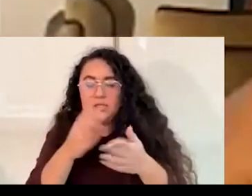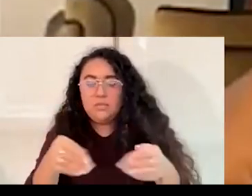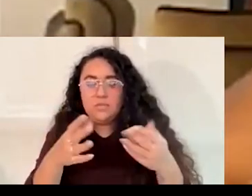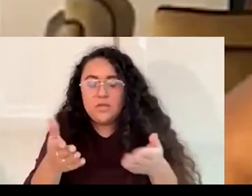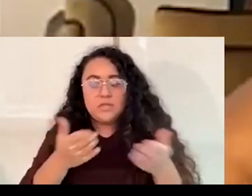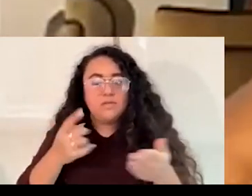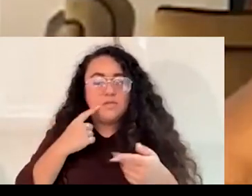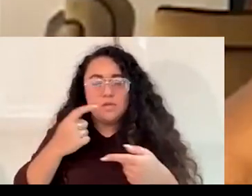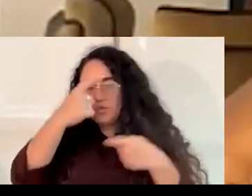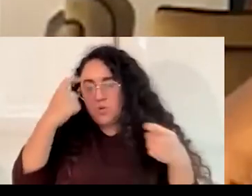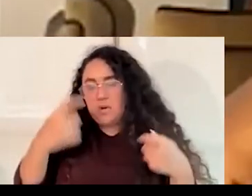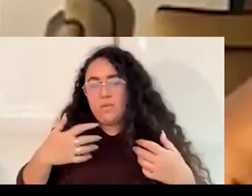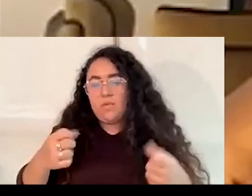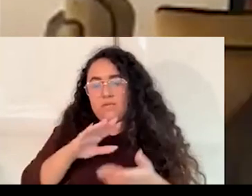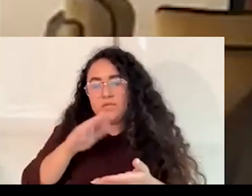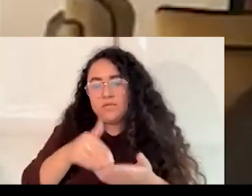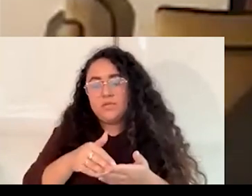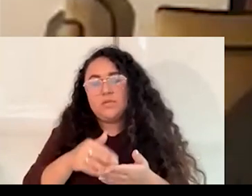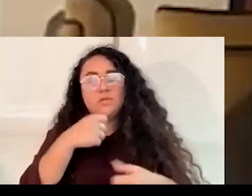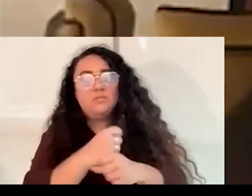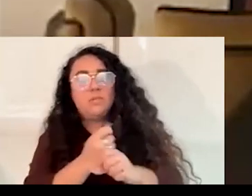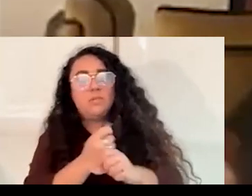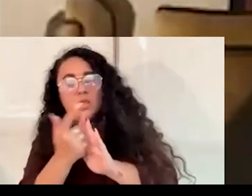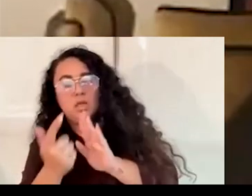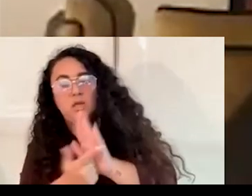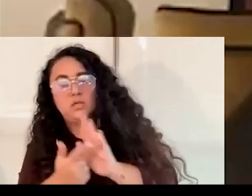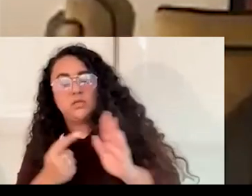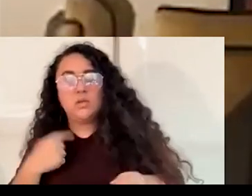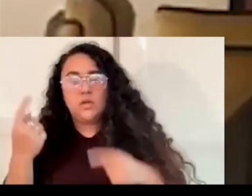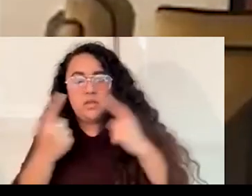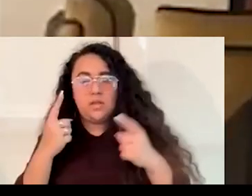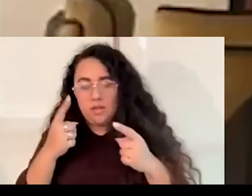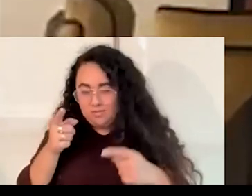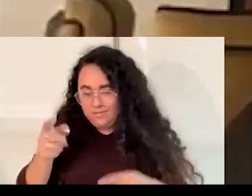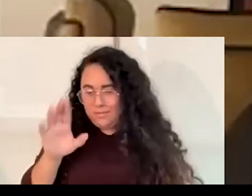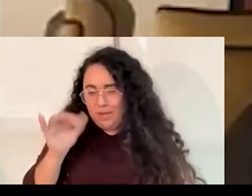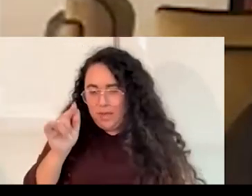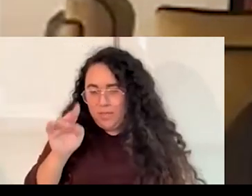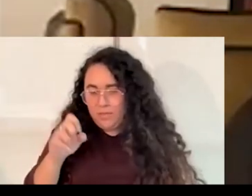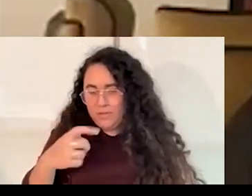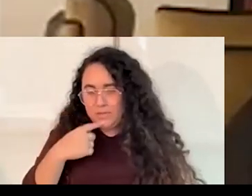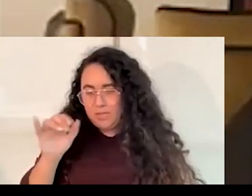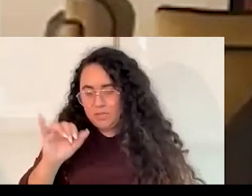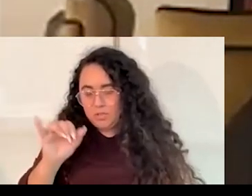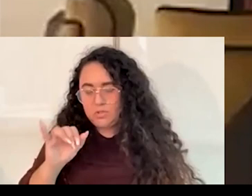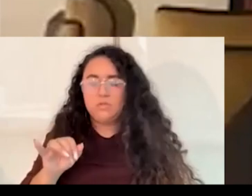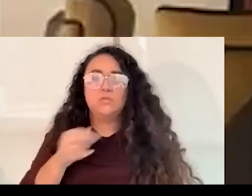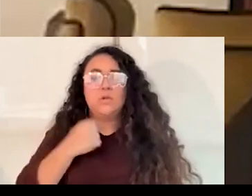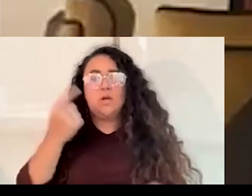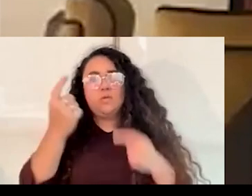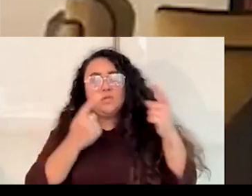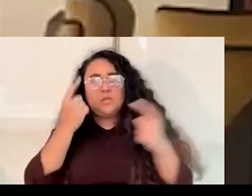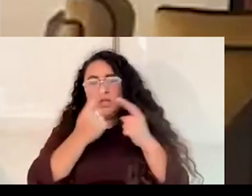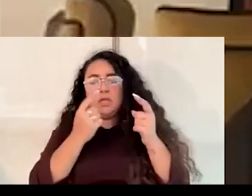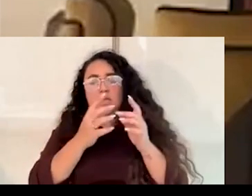centers and to create laws. When I was thinking, Catherine, also as well,